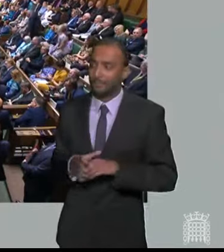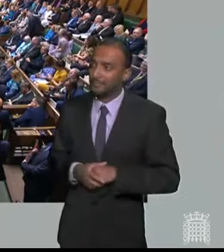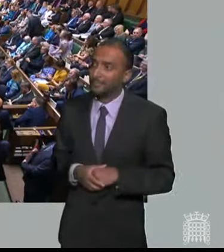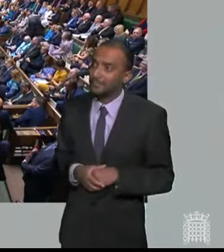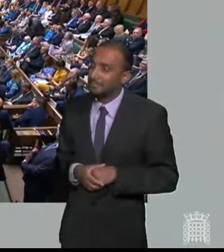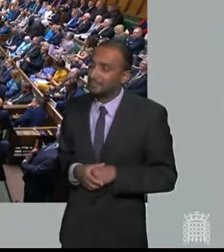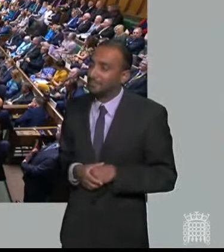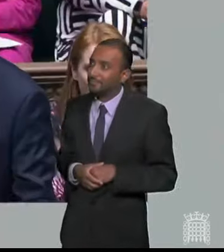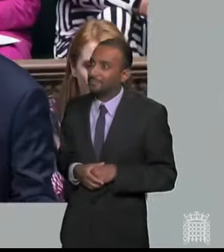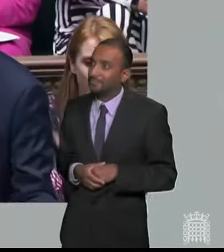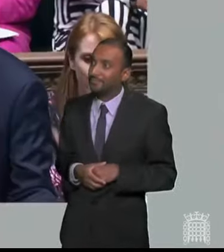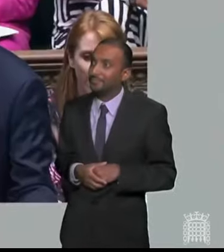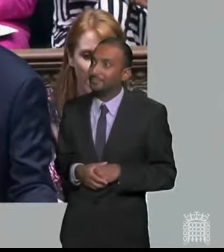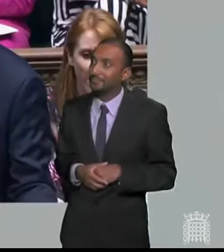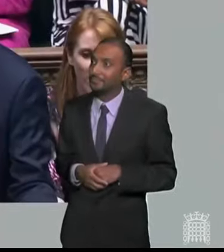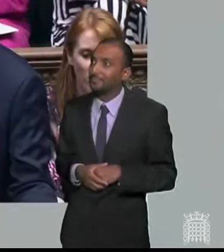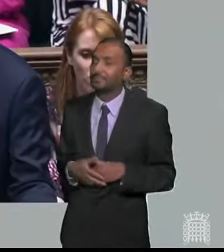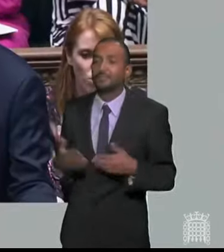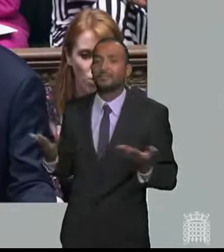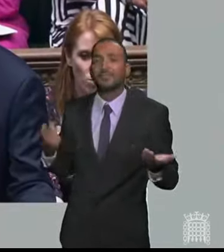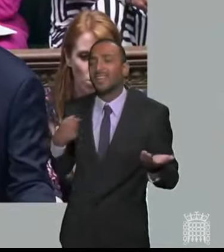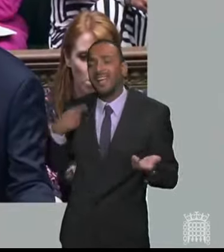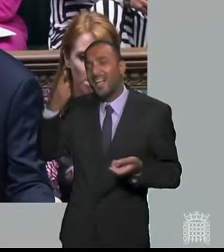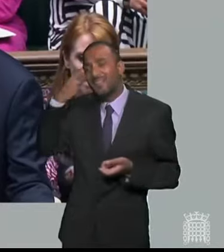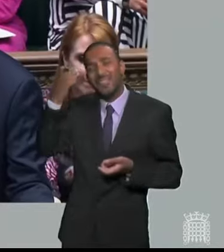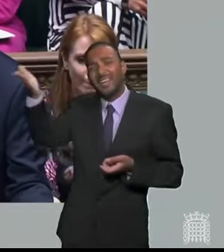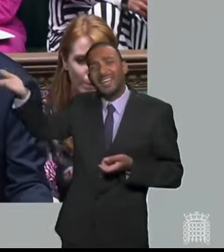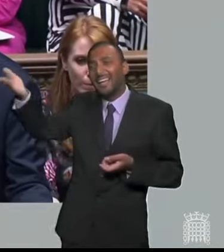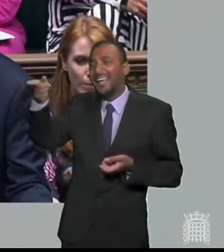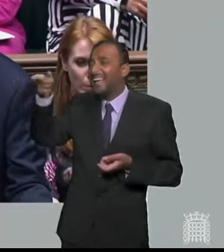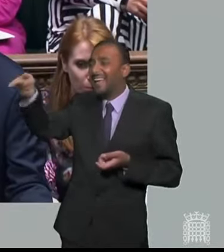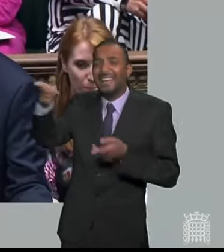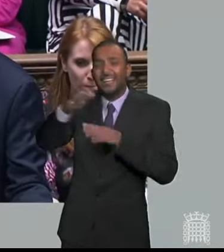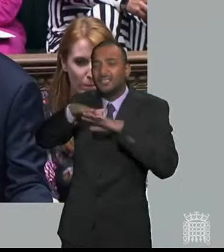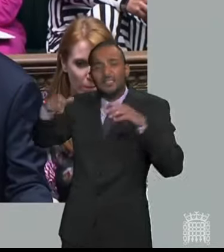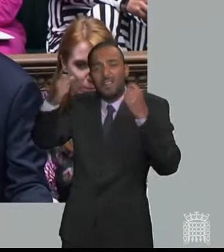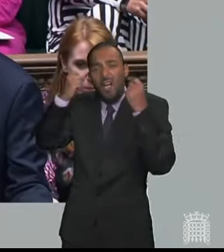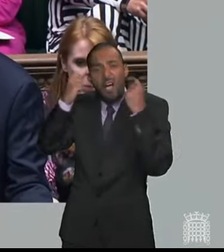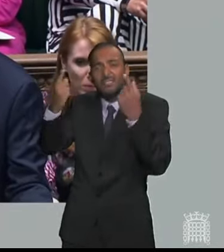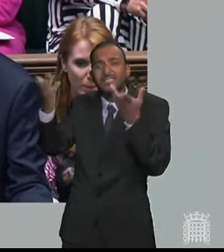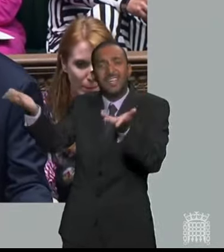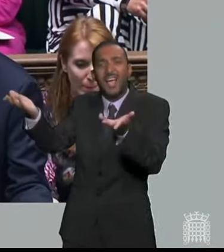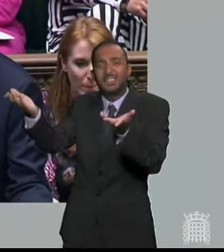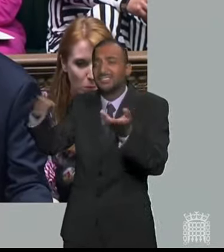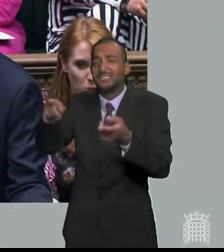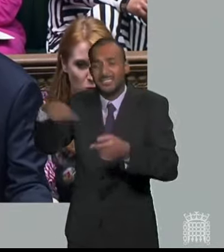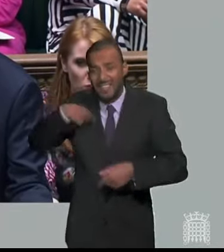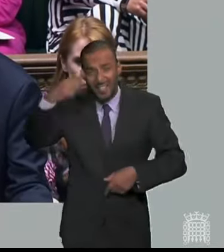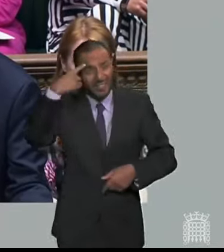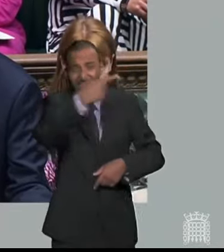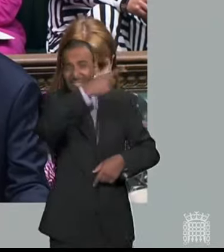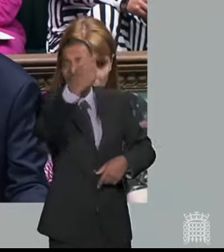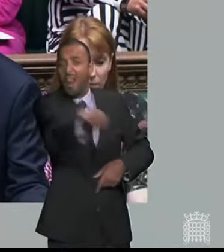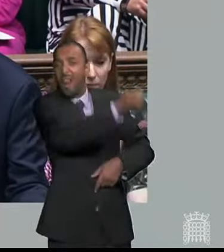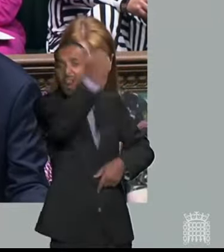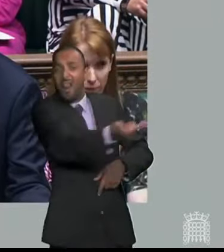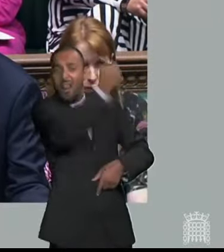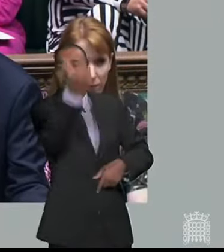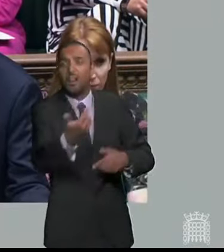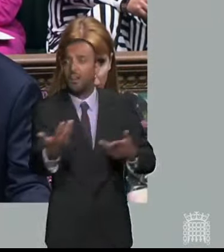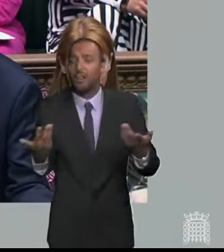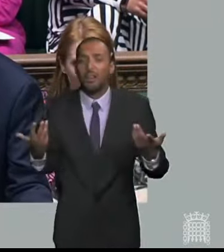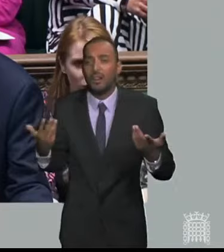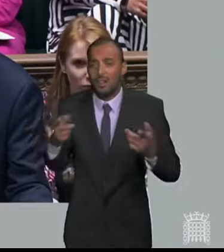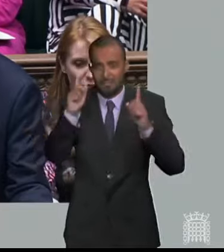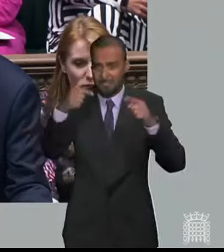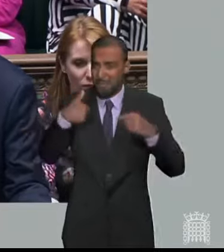I think he just doesn't get how this "it's all fine" out there is so at odds with the lived experience of millions of working